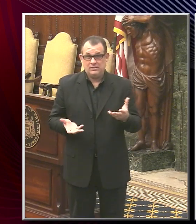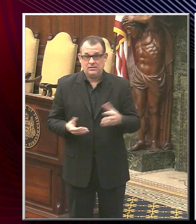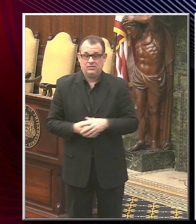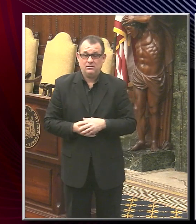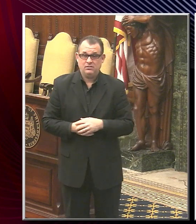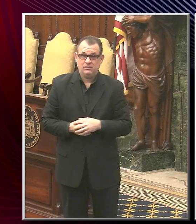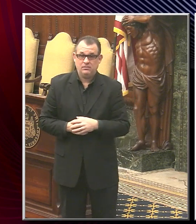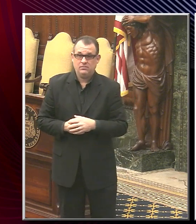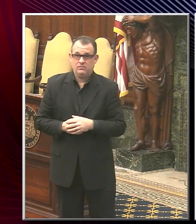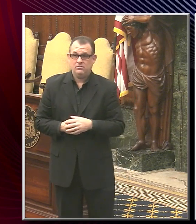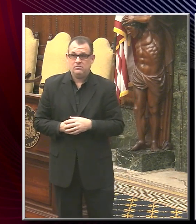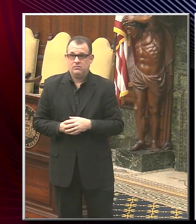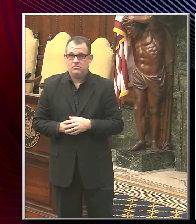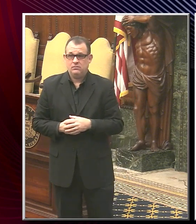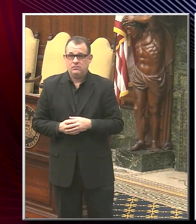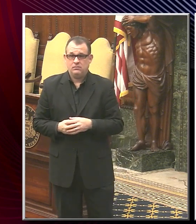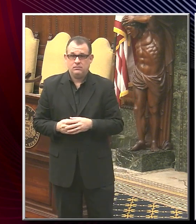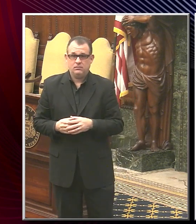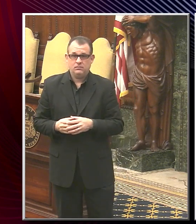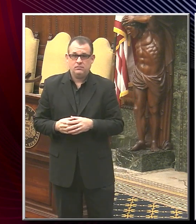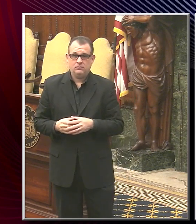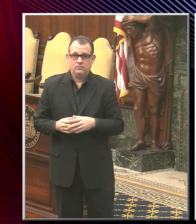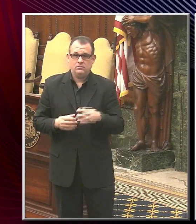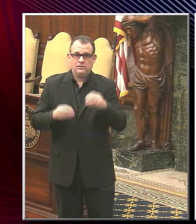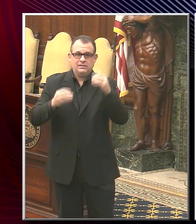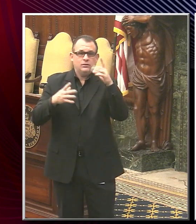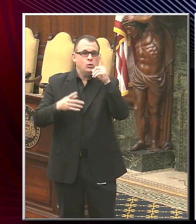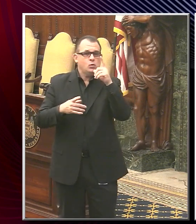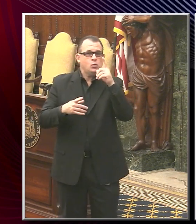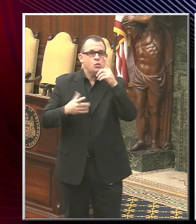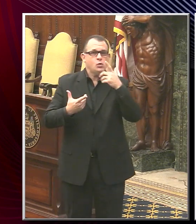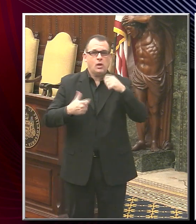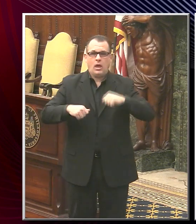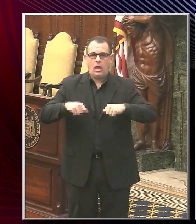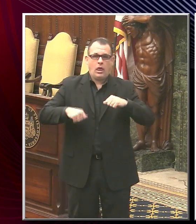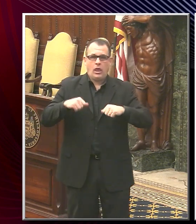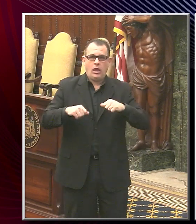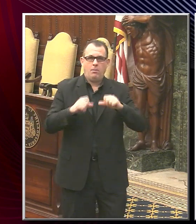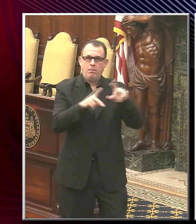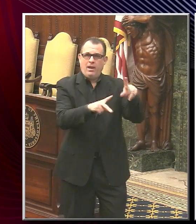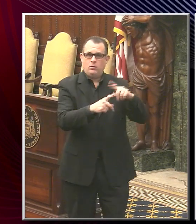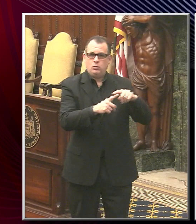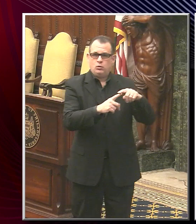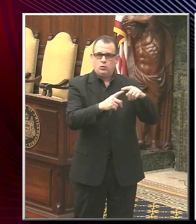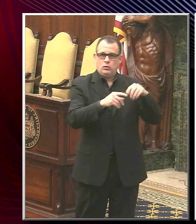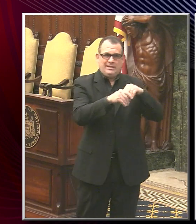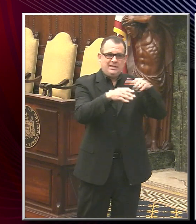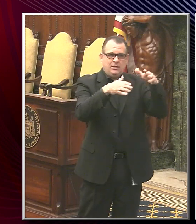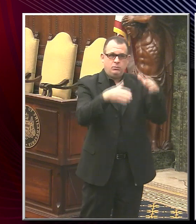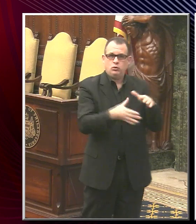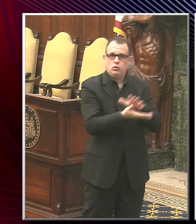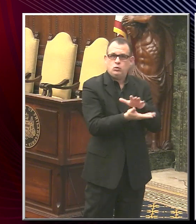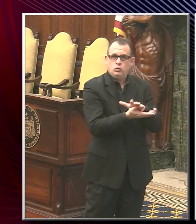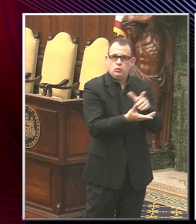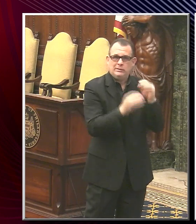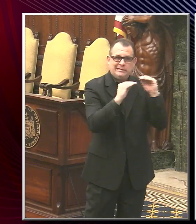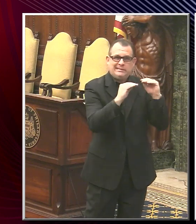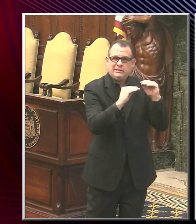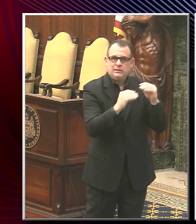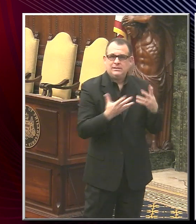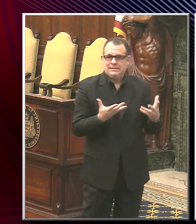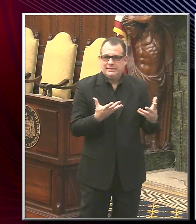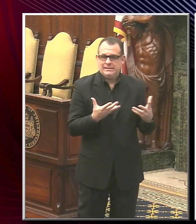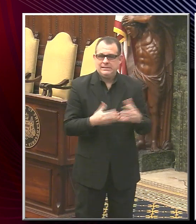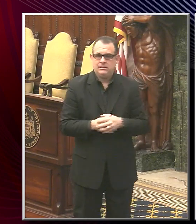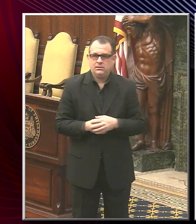What do you say to some teachers who might be hesitant about getting the vaccine? They look back on the Tuskegee